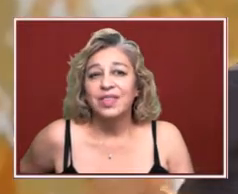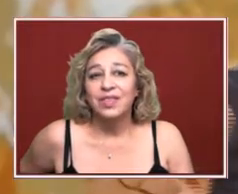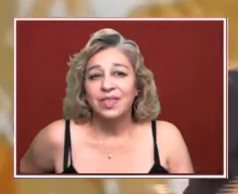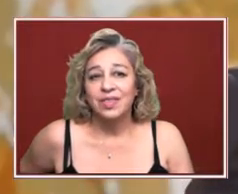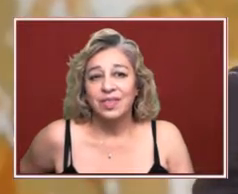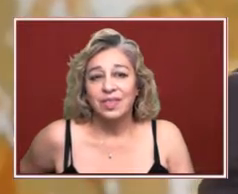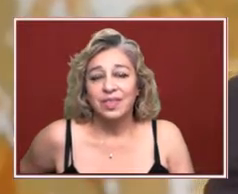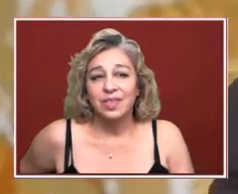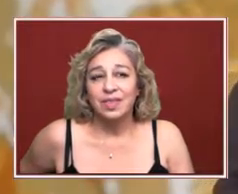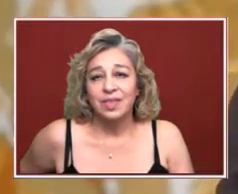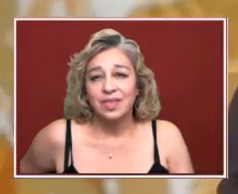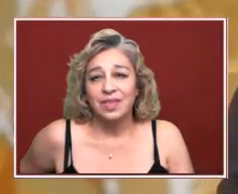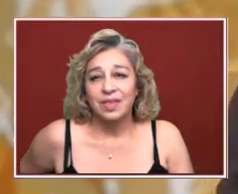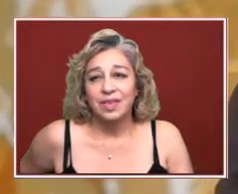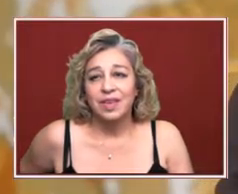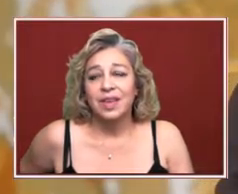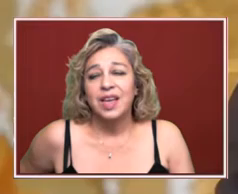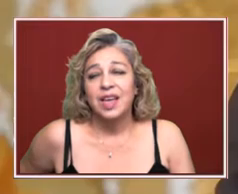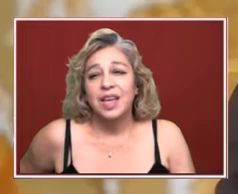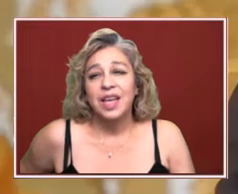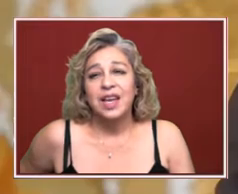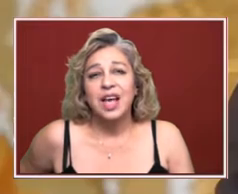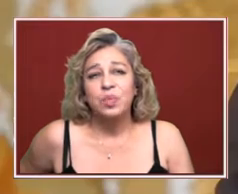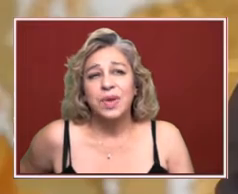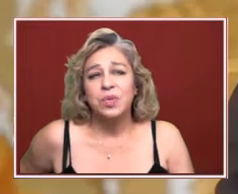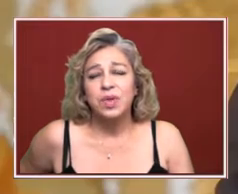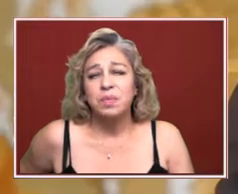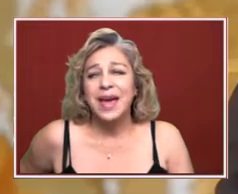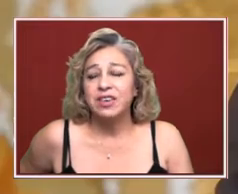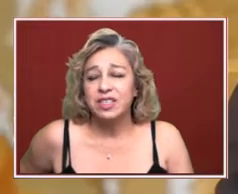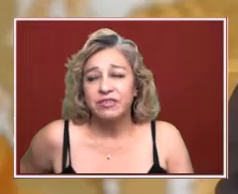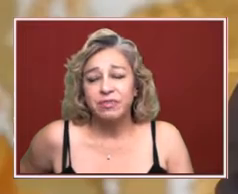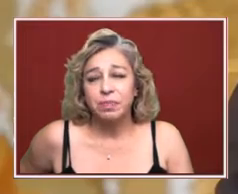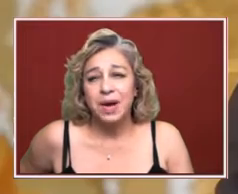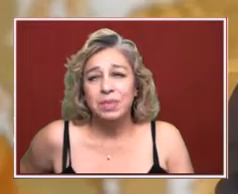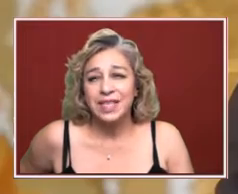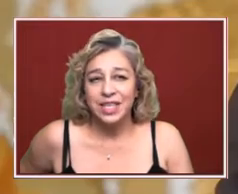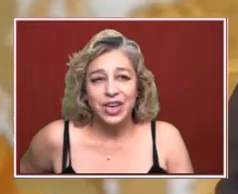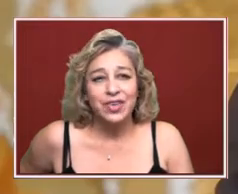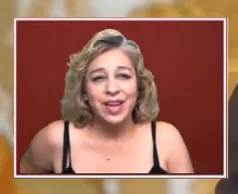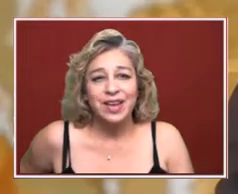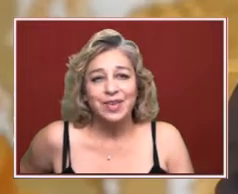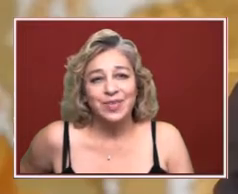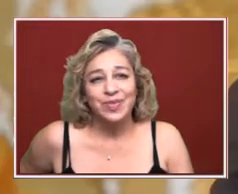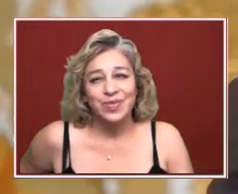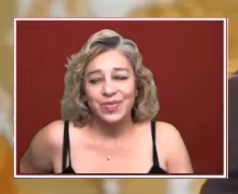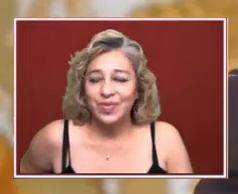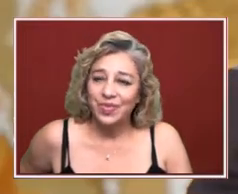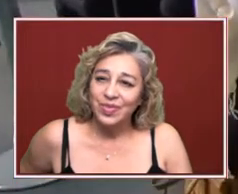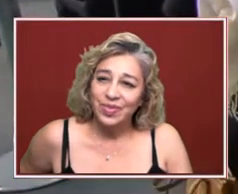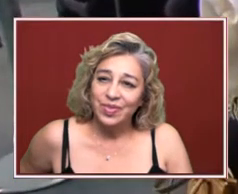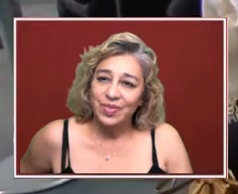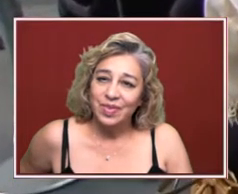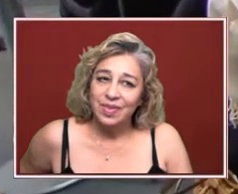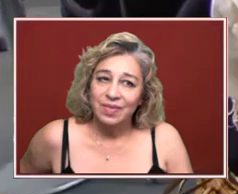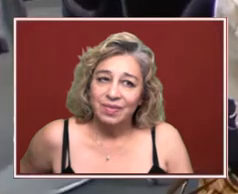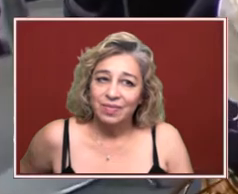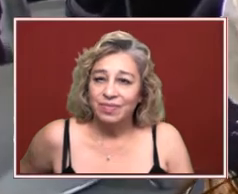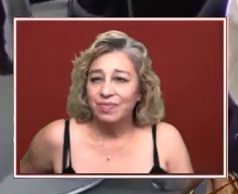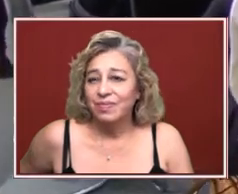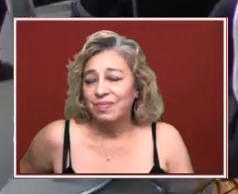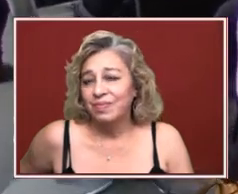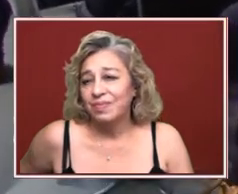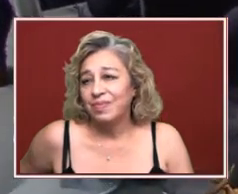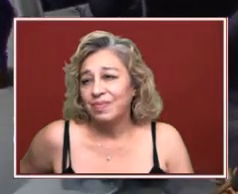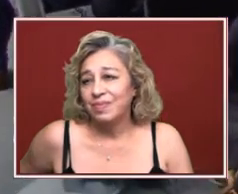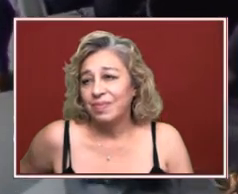de seguridad pública. In helping with matters of public security. Se contaba con